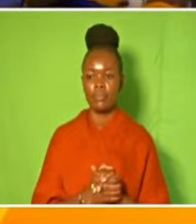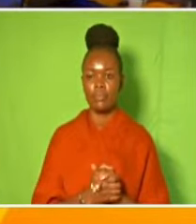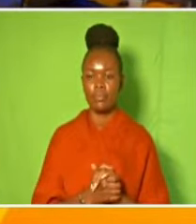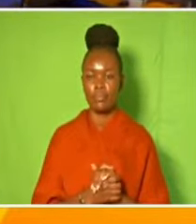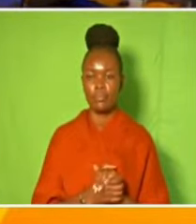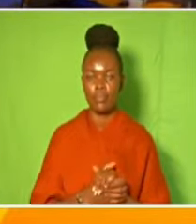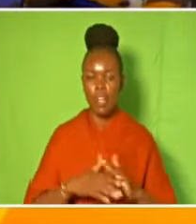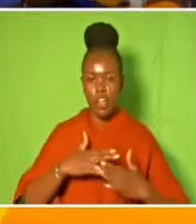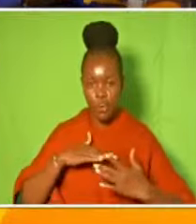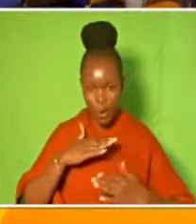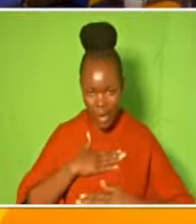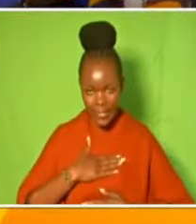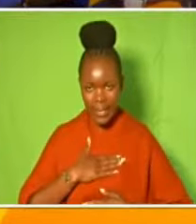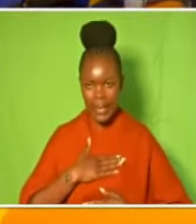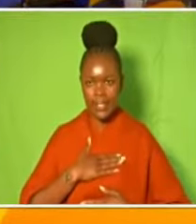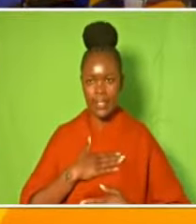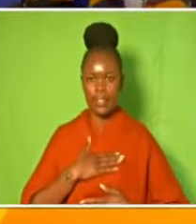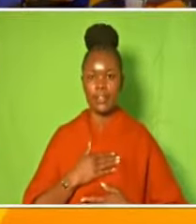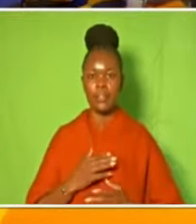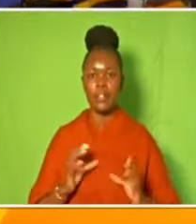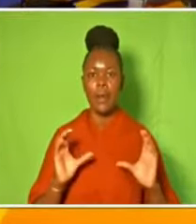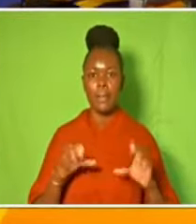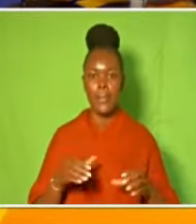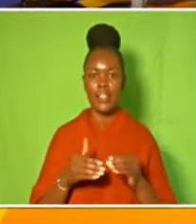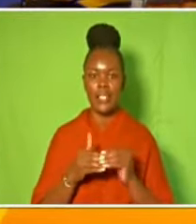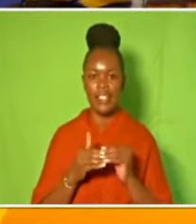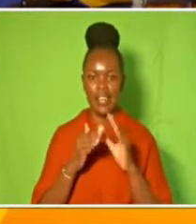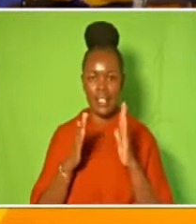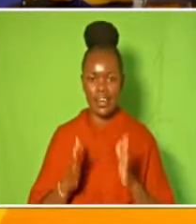Your Excellency, the Enigma,